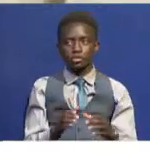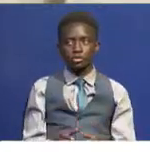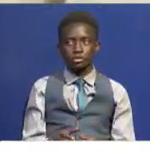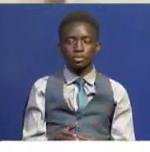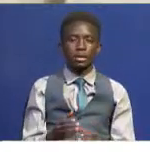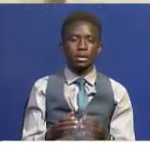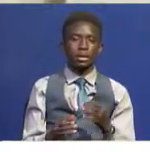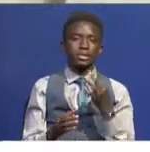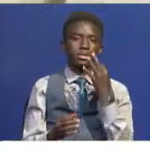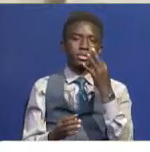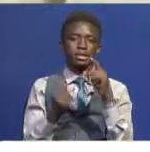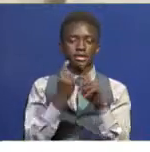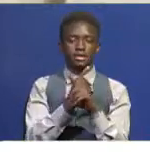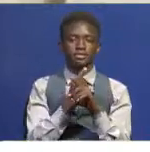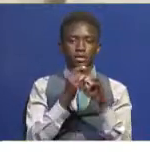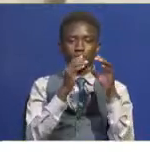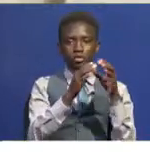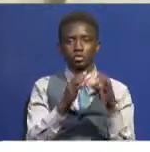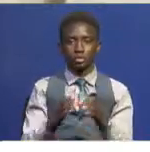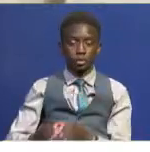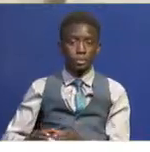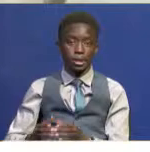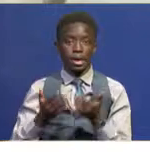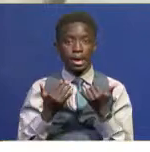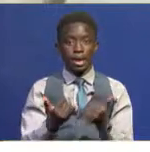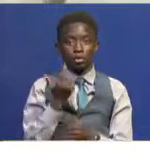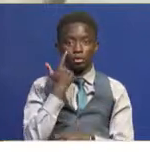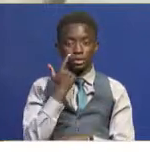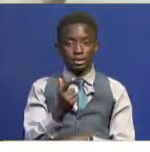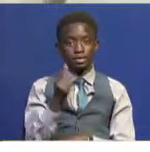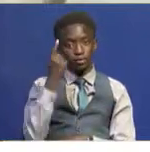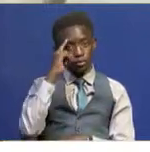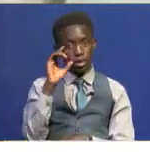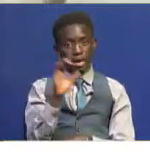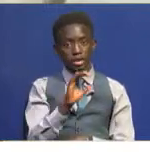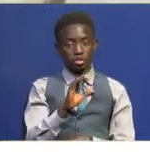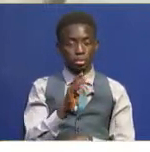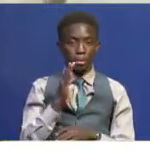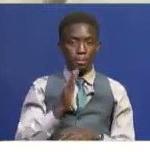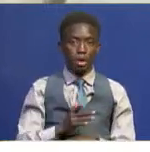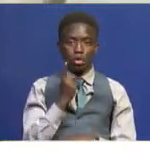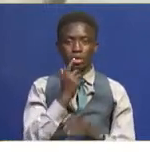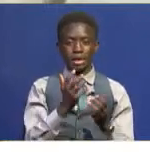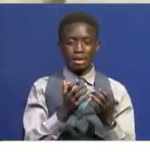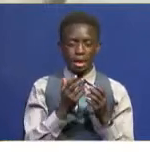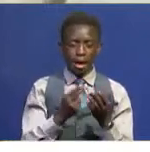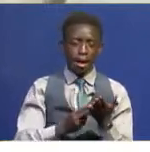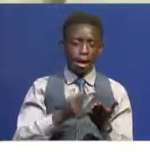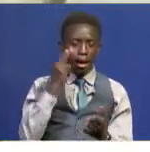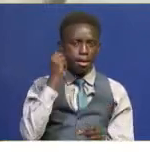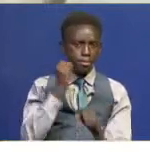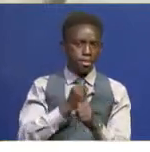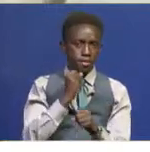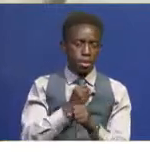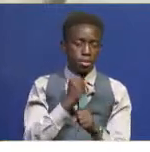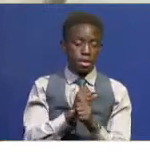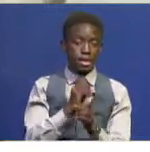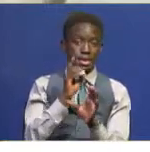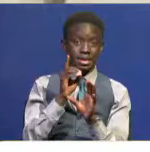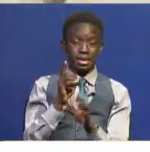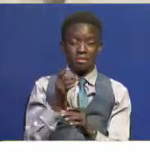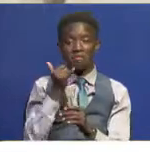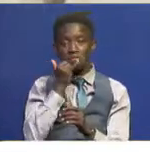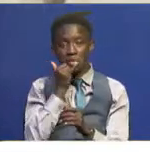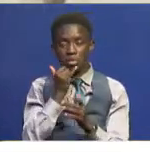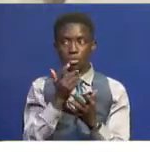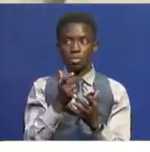different categories. Mm-hmm. So you see, for a customer who needs a fast, high-performing device, this customer I would easily